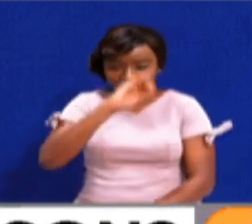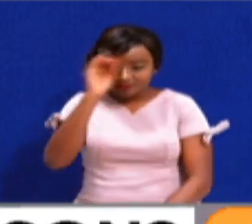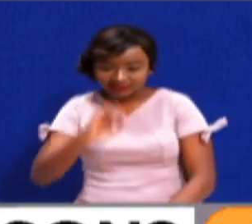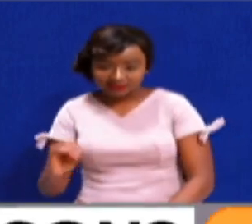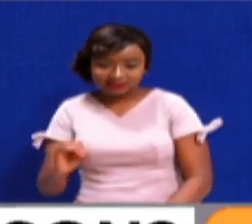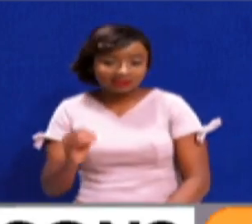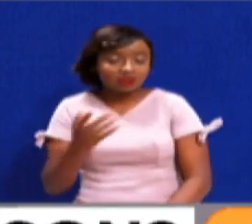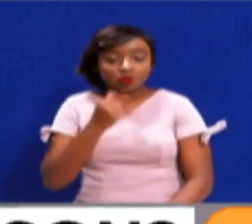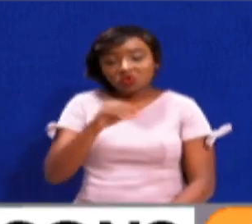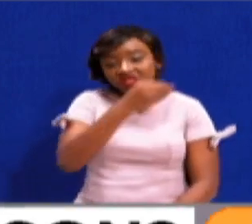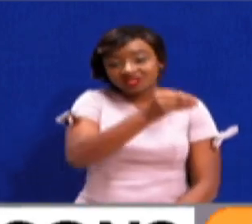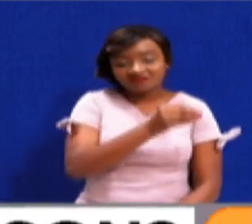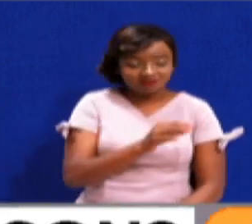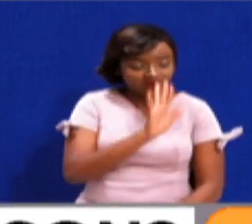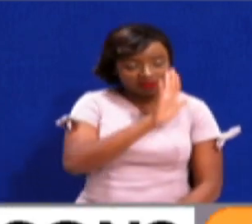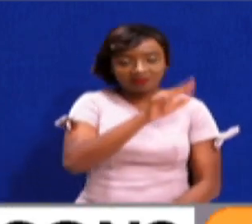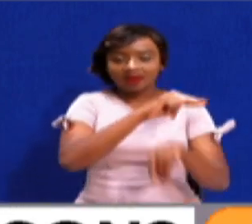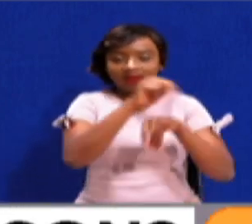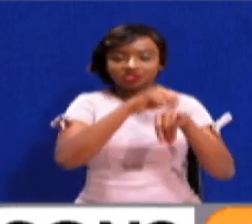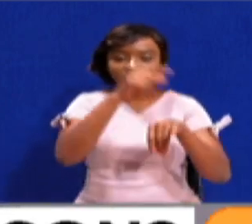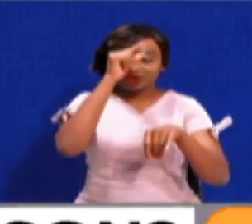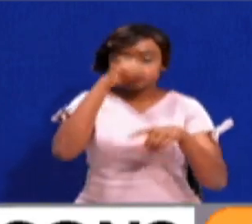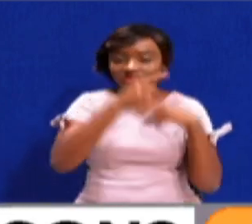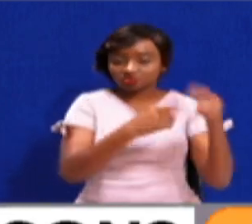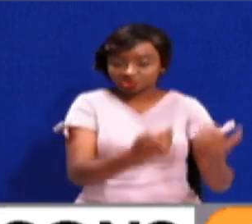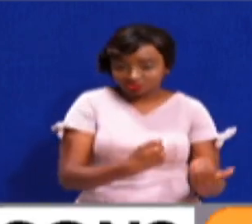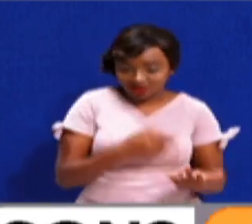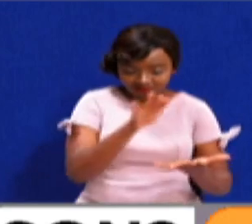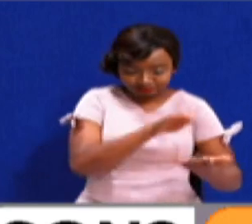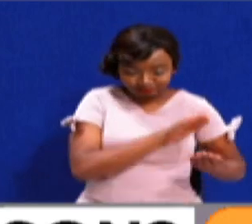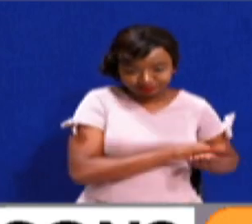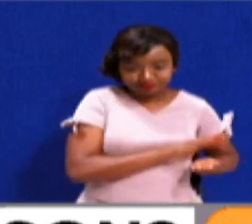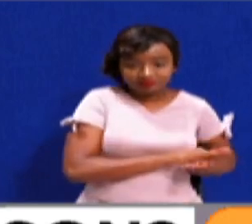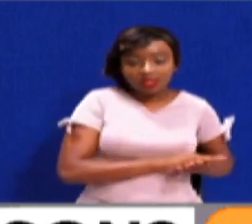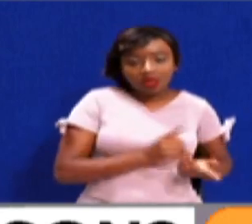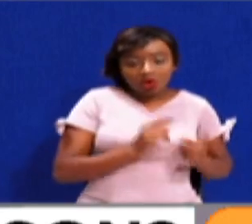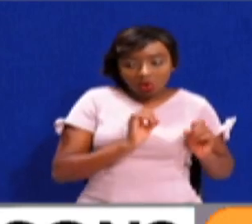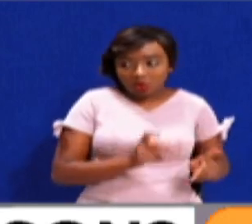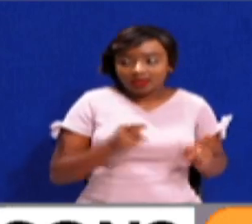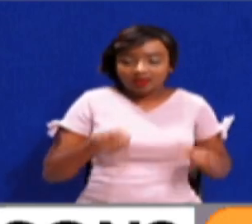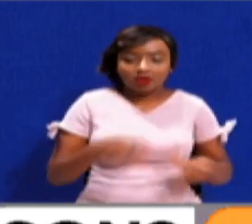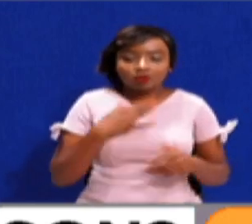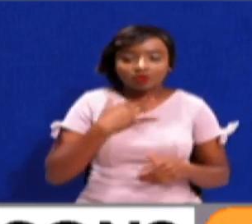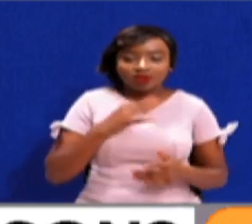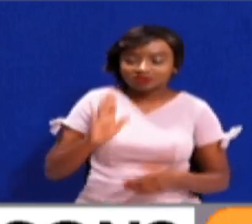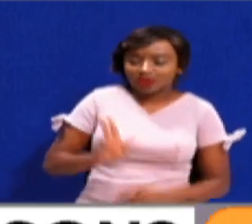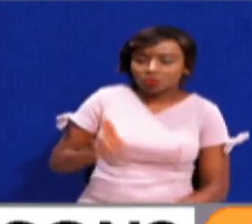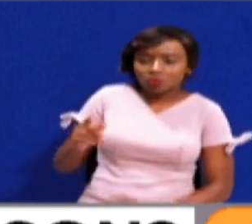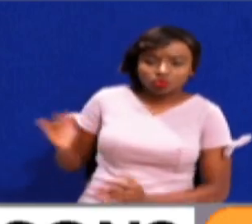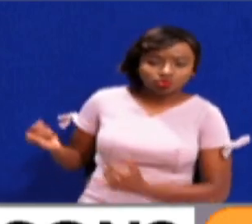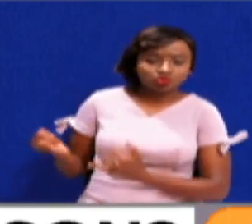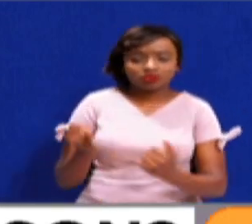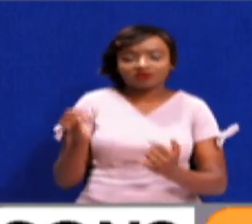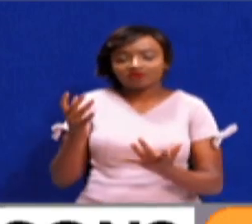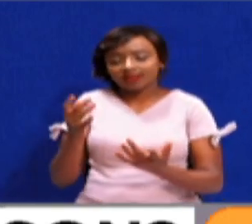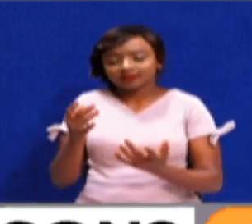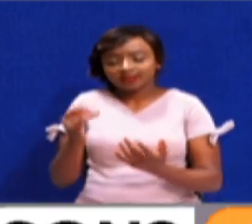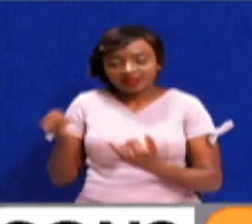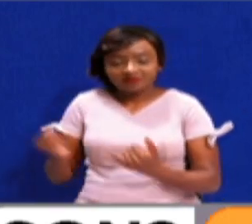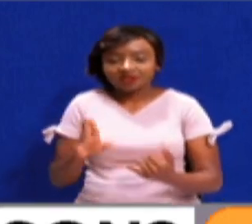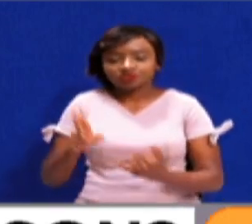77%. Is still at the national government. Yeah. But even as we invite the president to make his pronouncement on this discussion, I would also